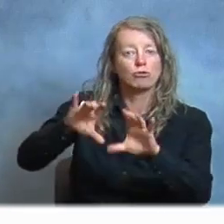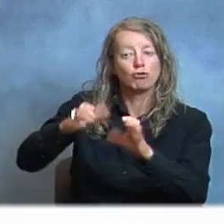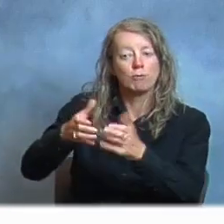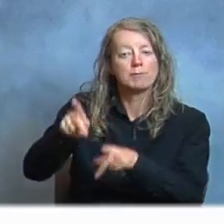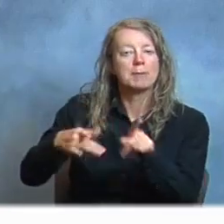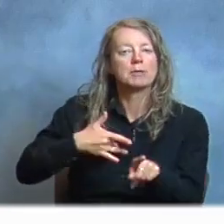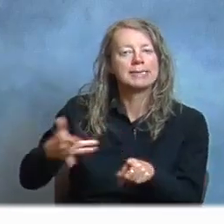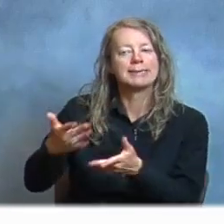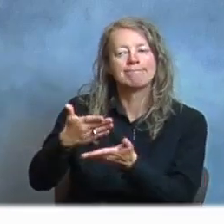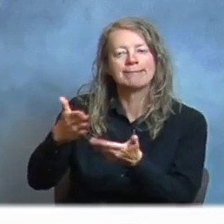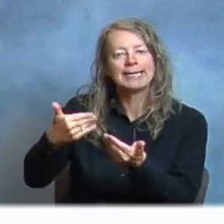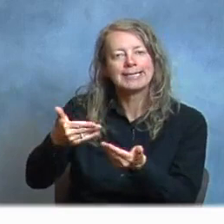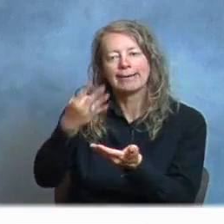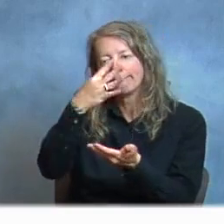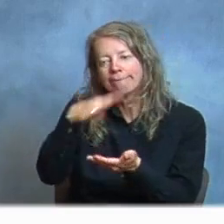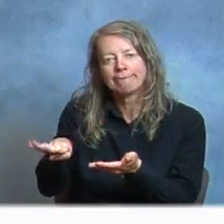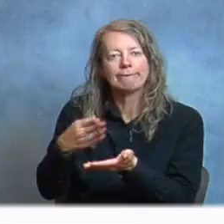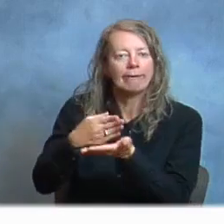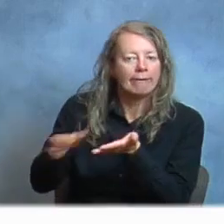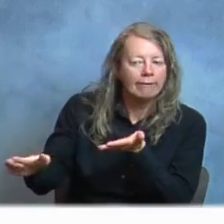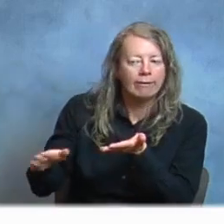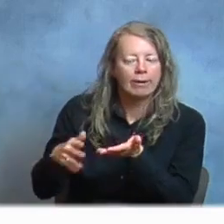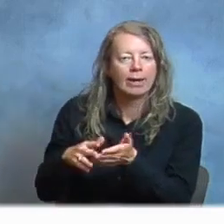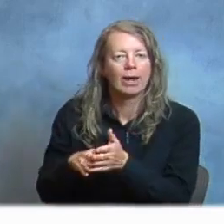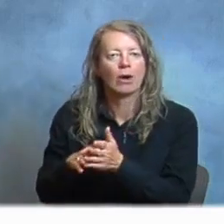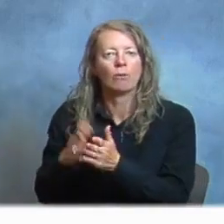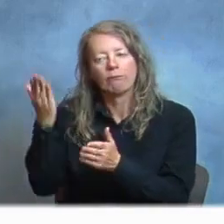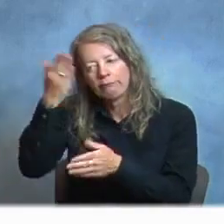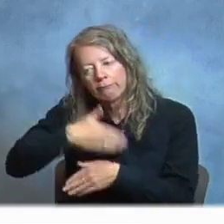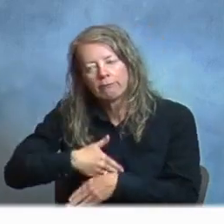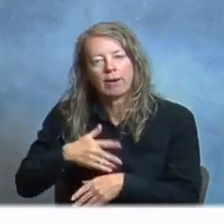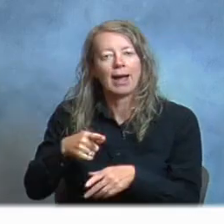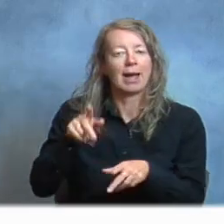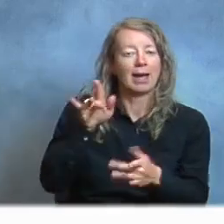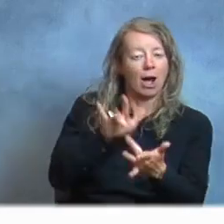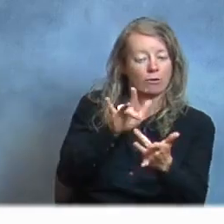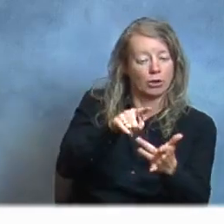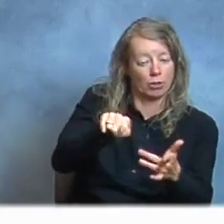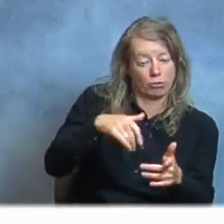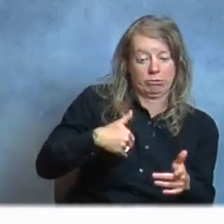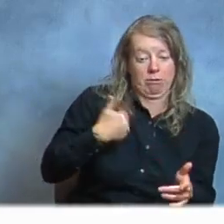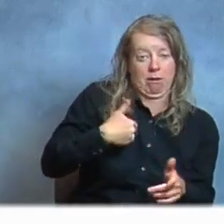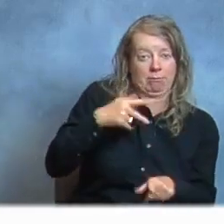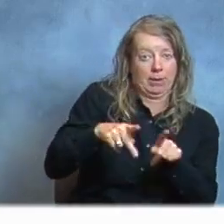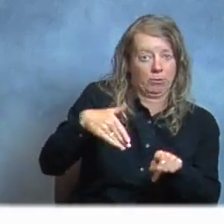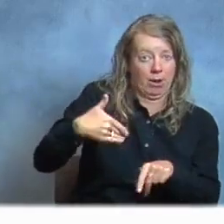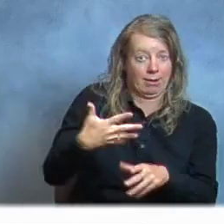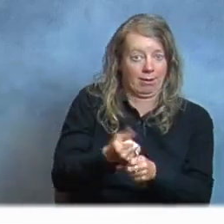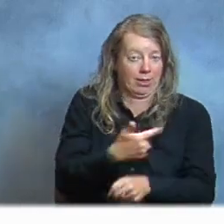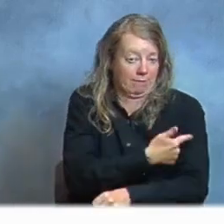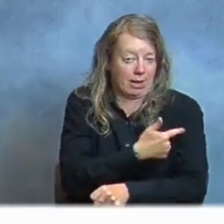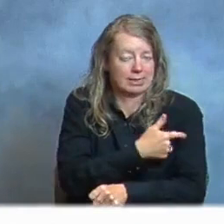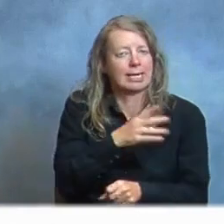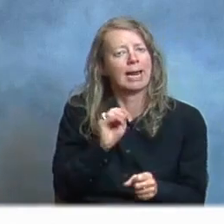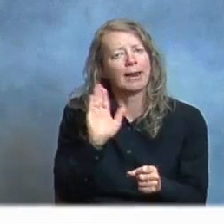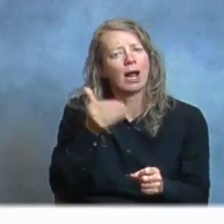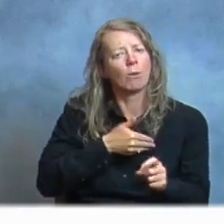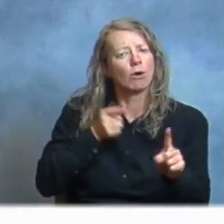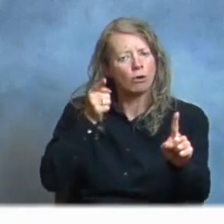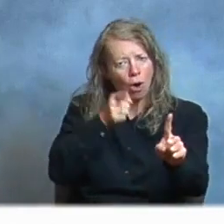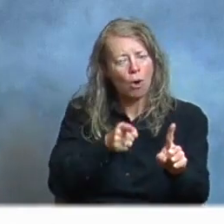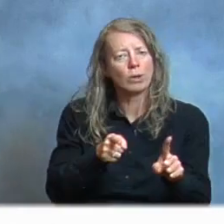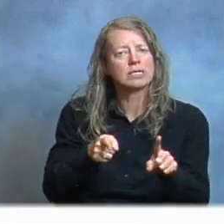communities, outreach to younger populations not yet vaccinated. And the goal of outreach is to increase access and ease of